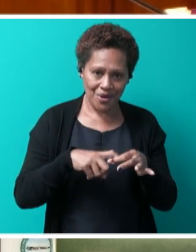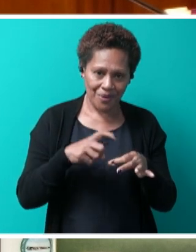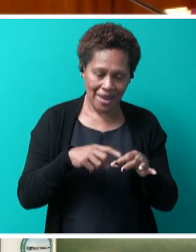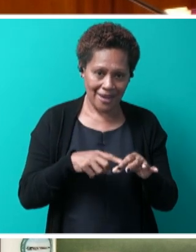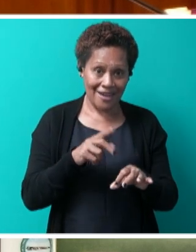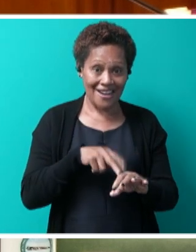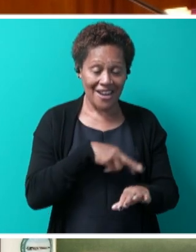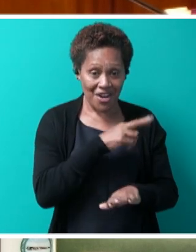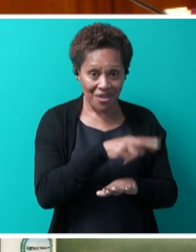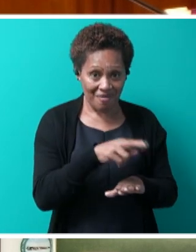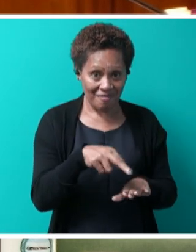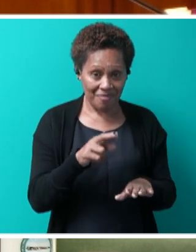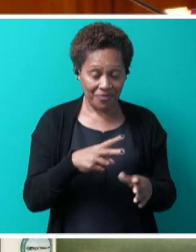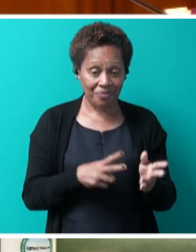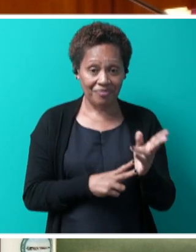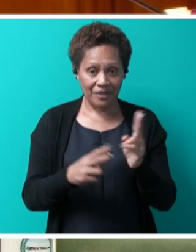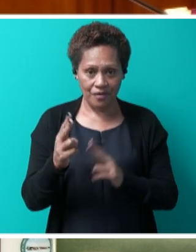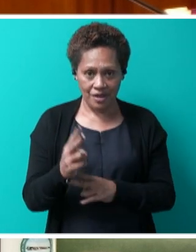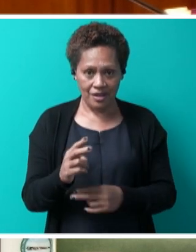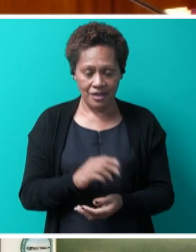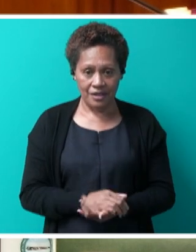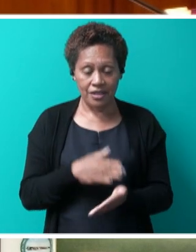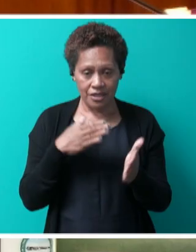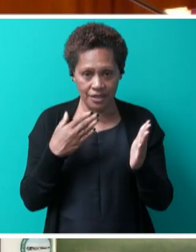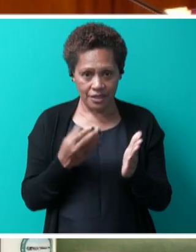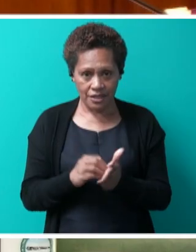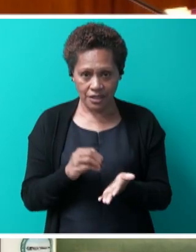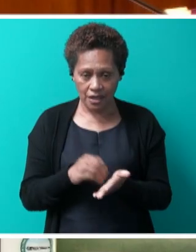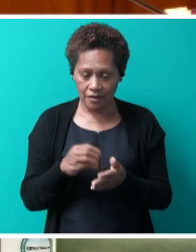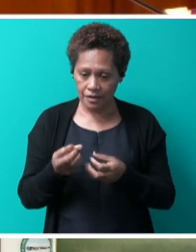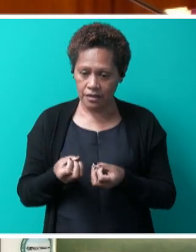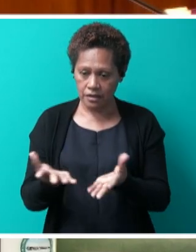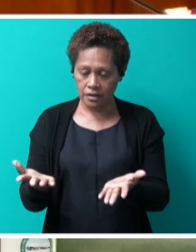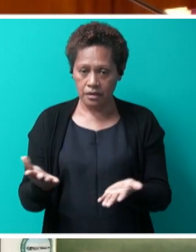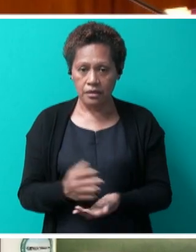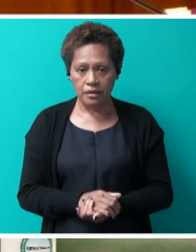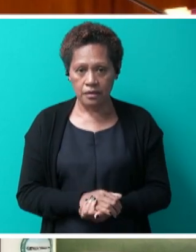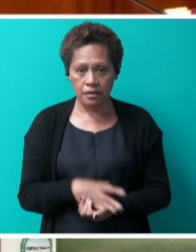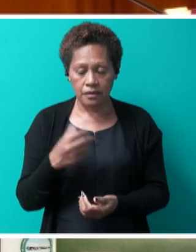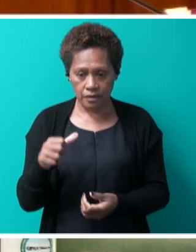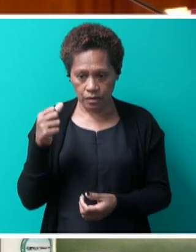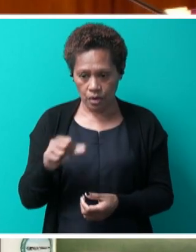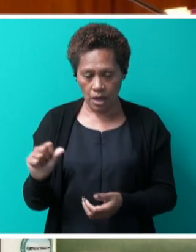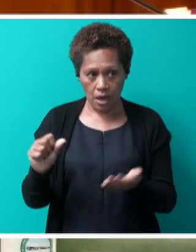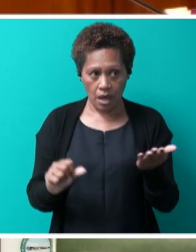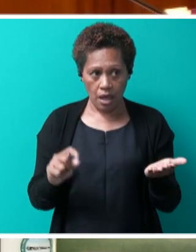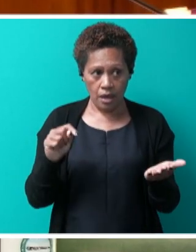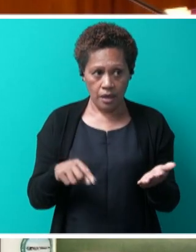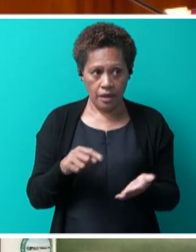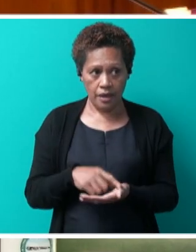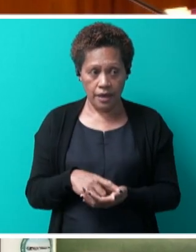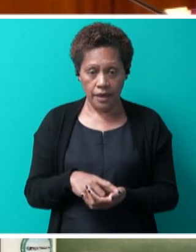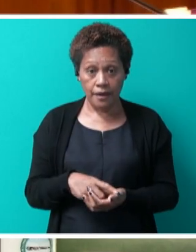and enhance service delivery. Madam Deputy Speaker, I respectfully seek your indulgence. Allow me to address this Honorable House briefly in